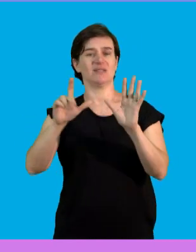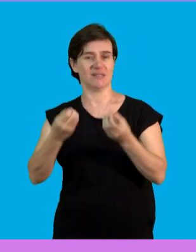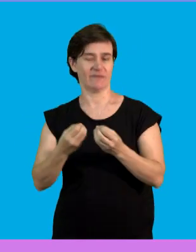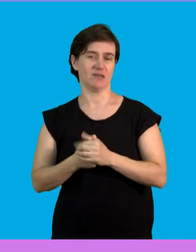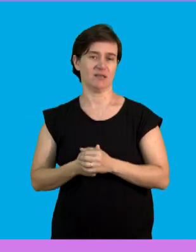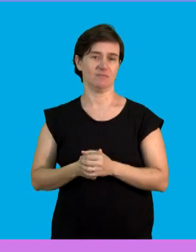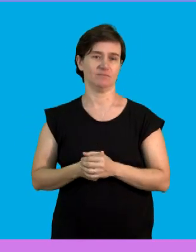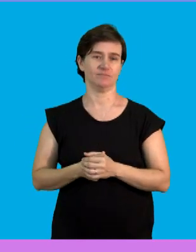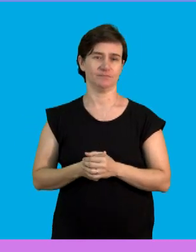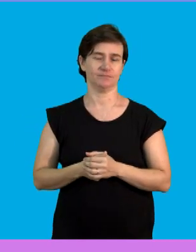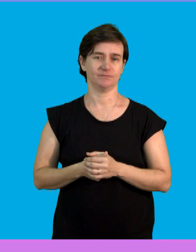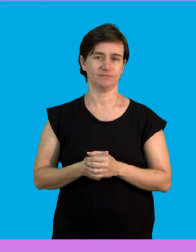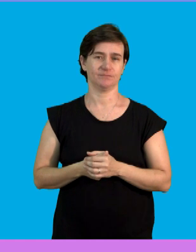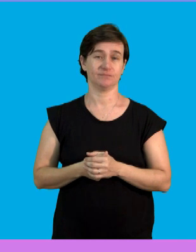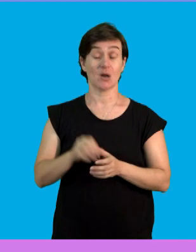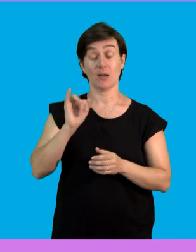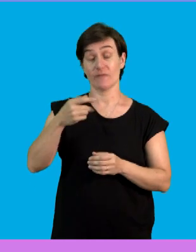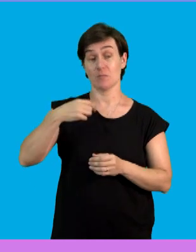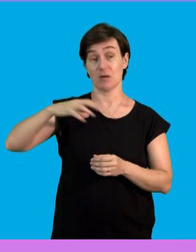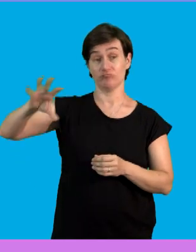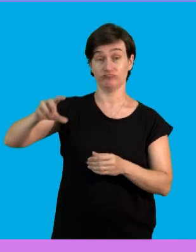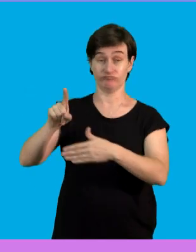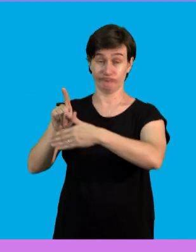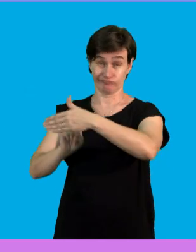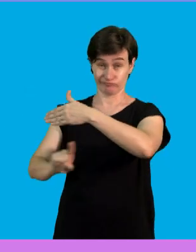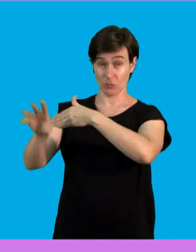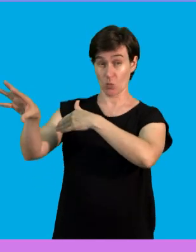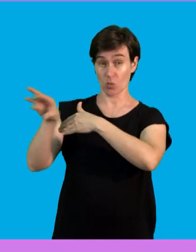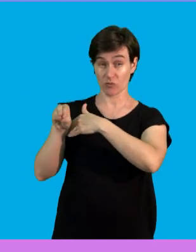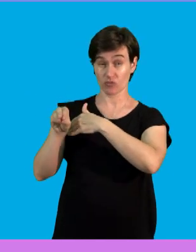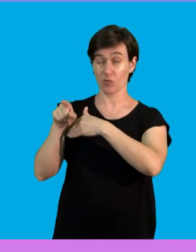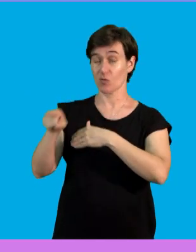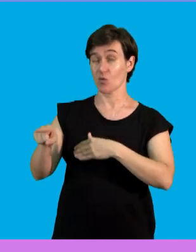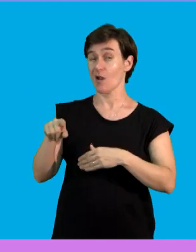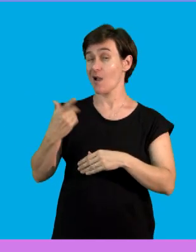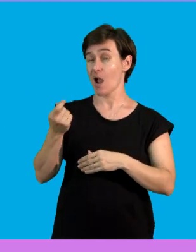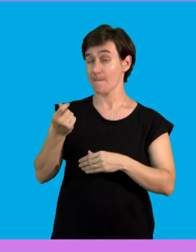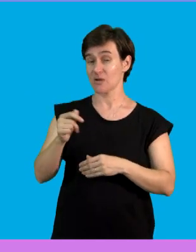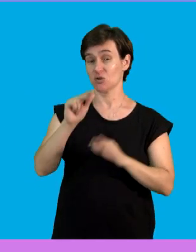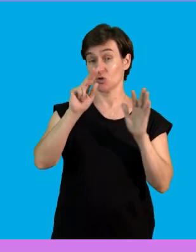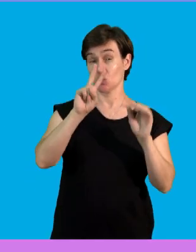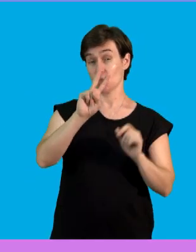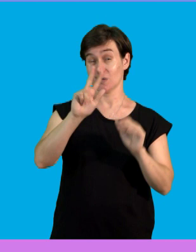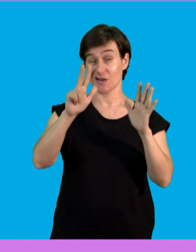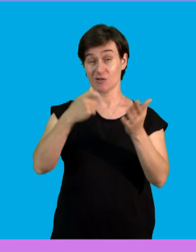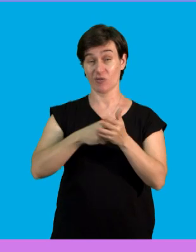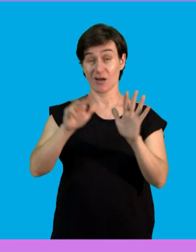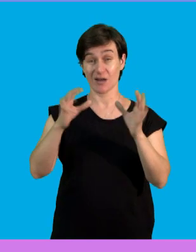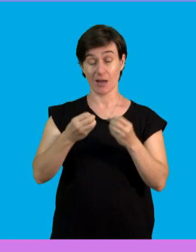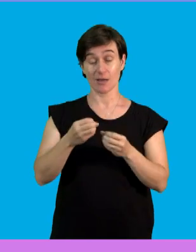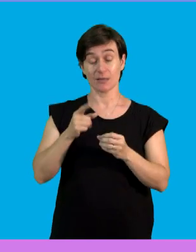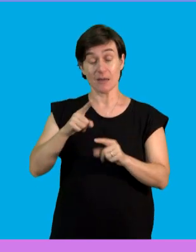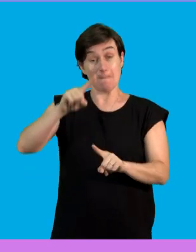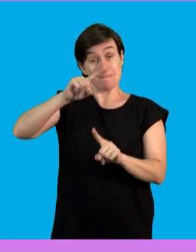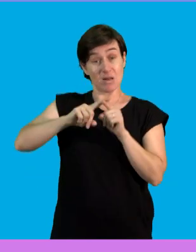in the branch, it's a fixed cost of 28.19 Rand plus 1.2% of